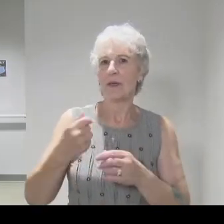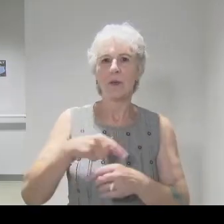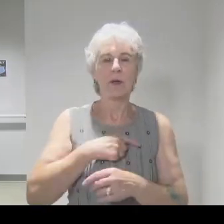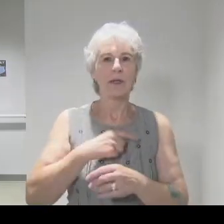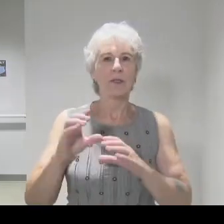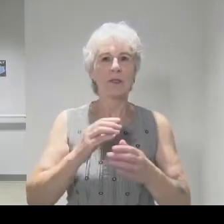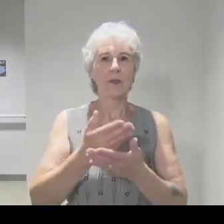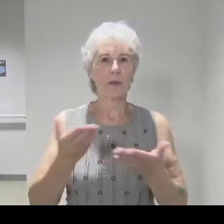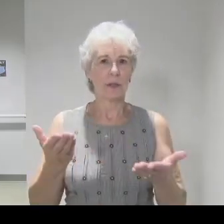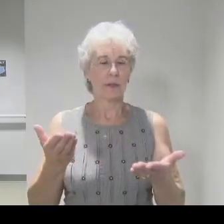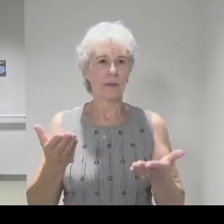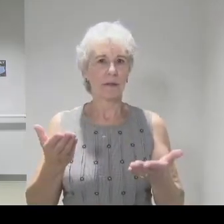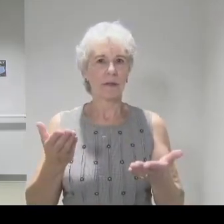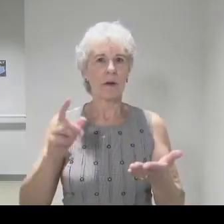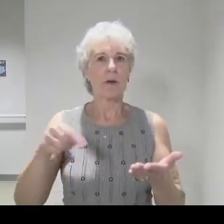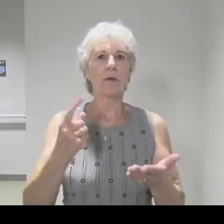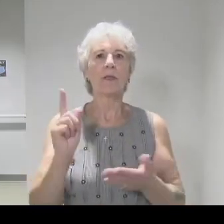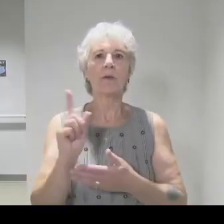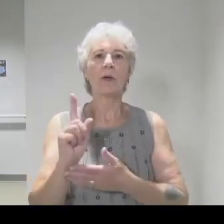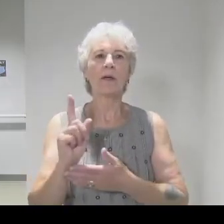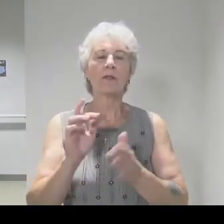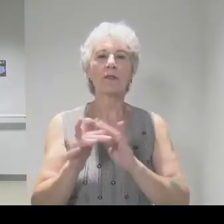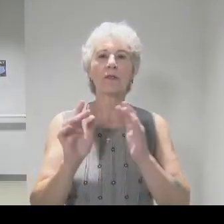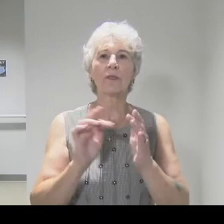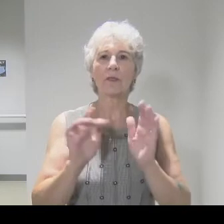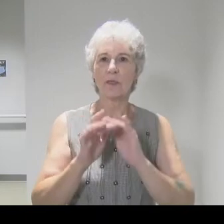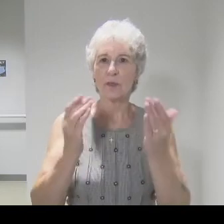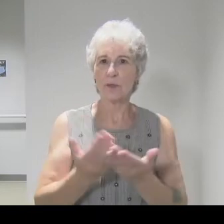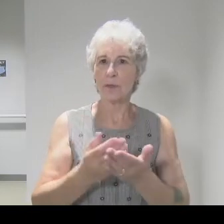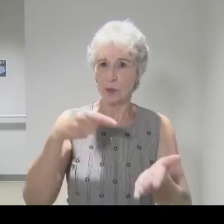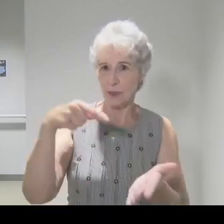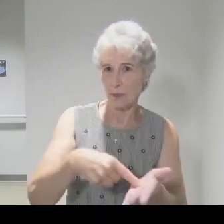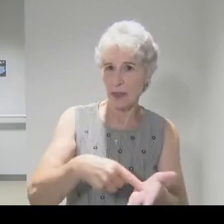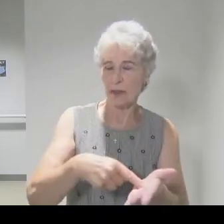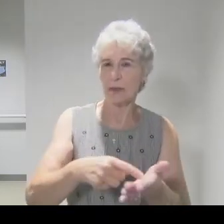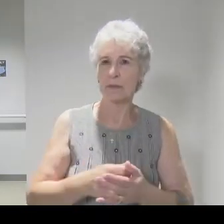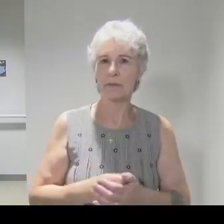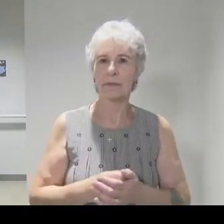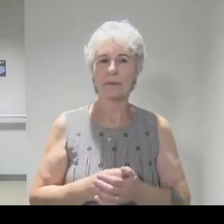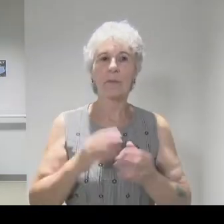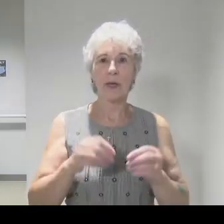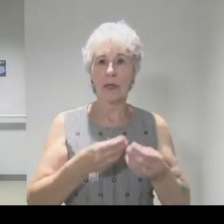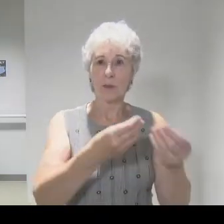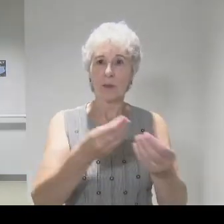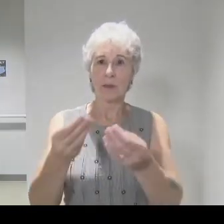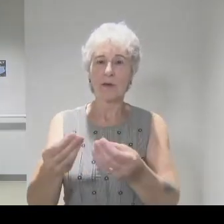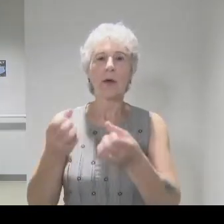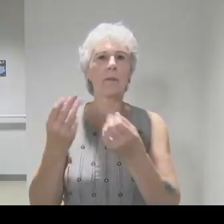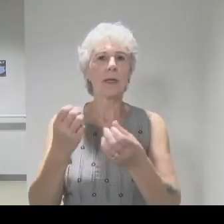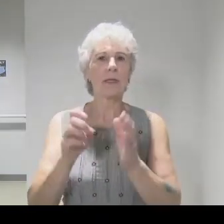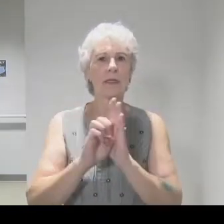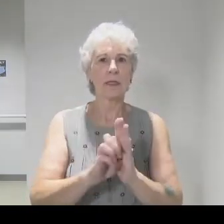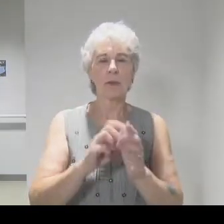Scripture demands it. I could give many other examples of people who are moved by the book of